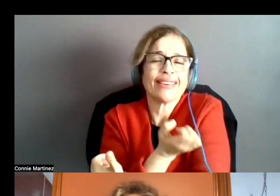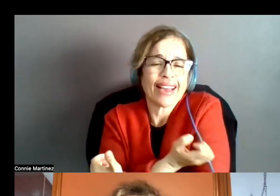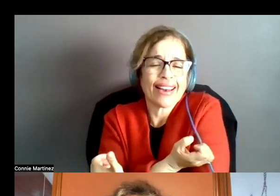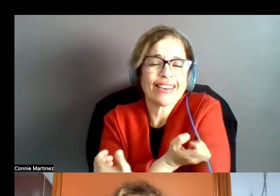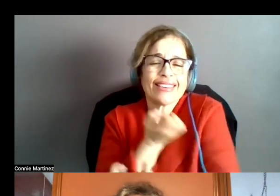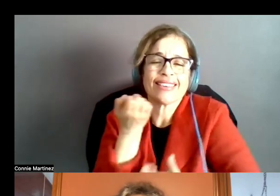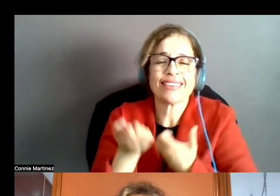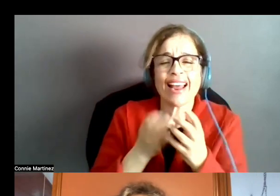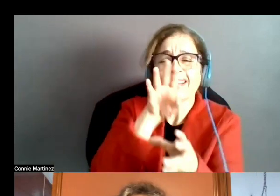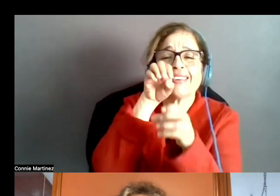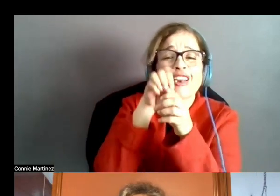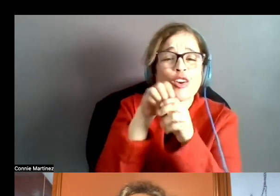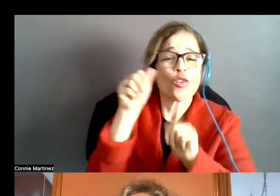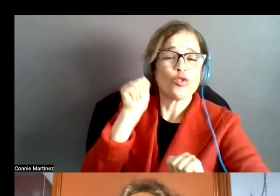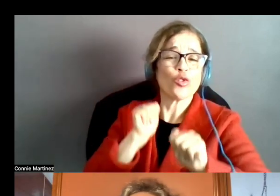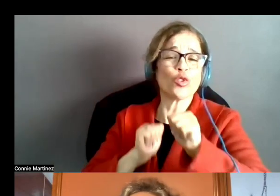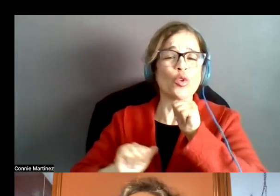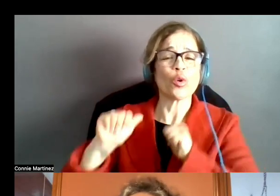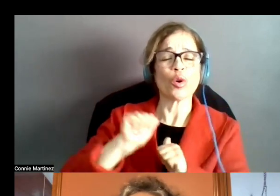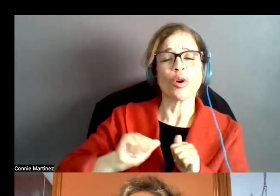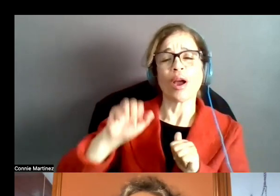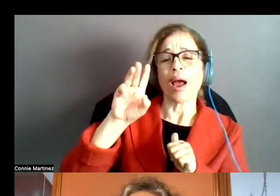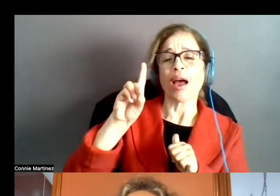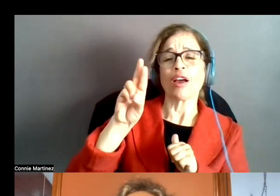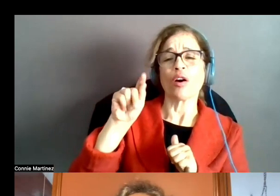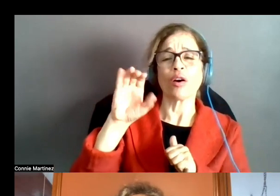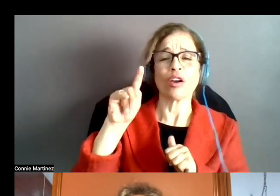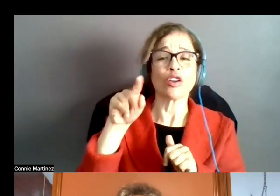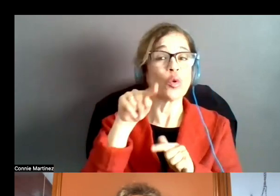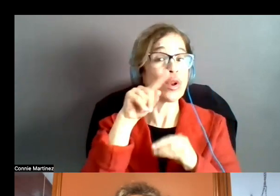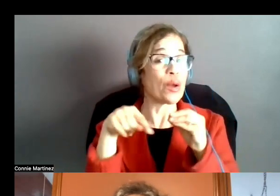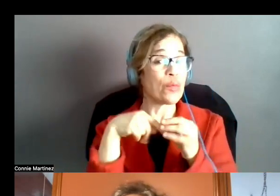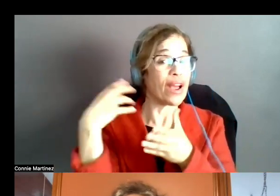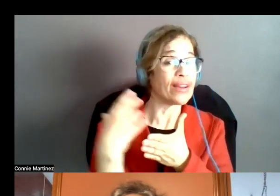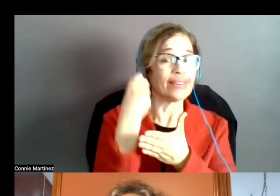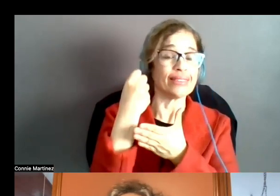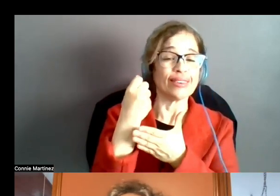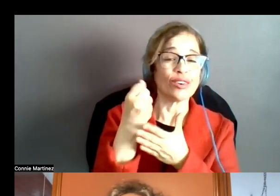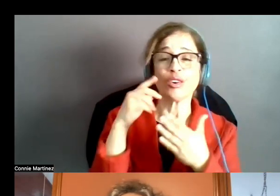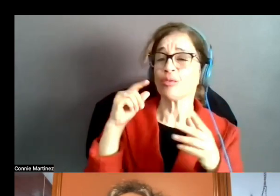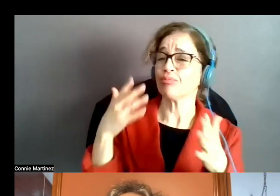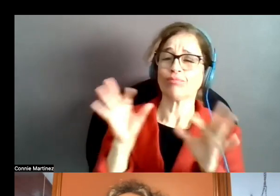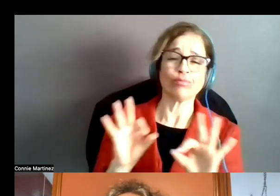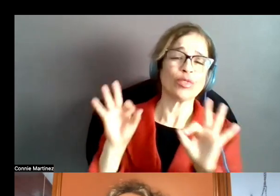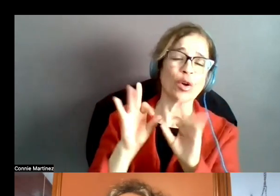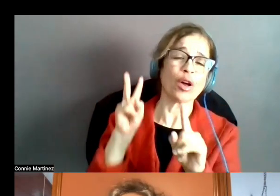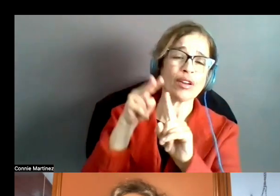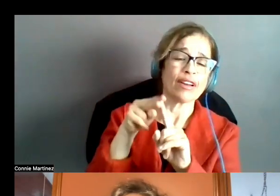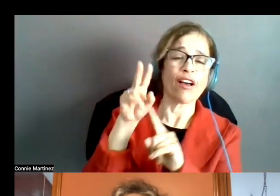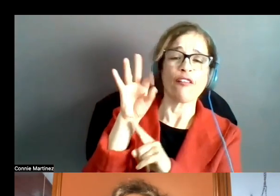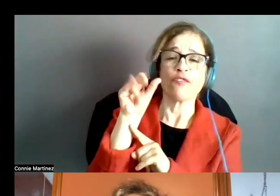energetic and engaging show. Montreal Drum Fest said, "You are about to witness an ensemble that has been applauded by